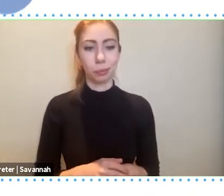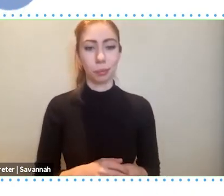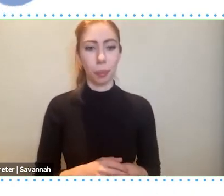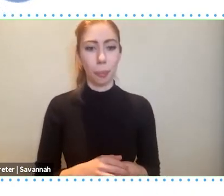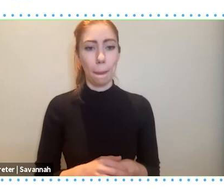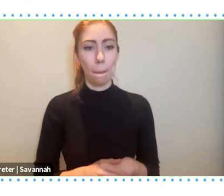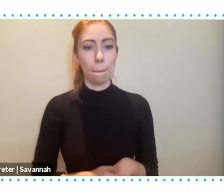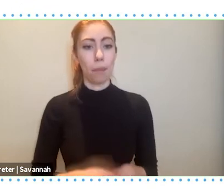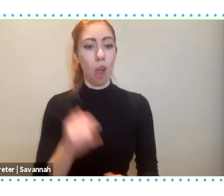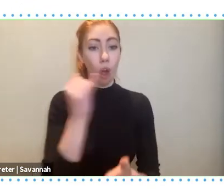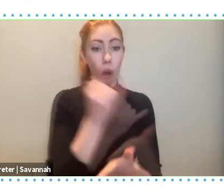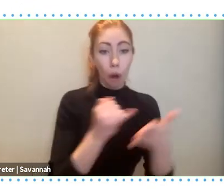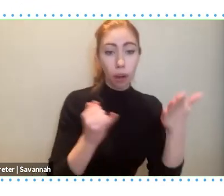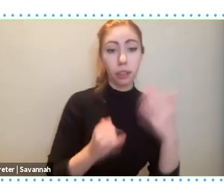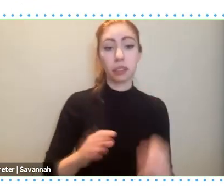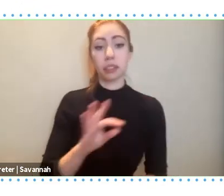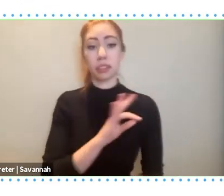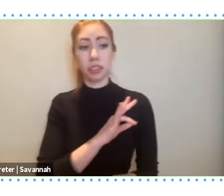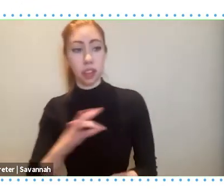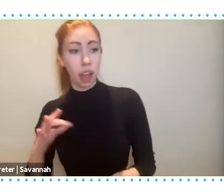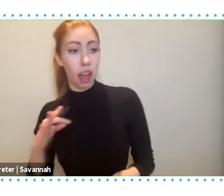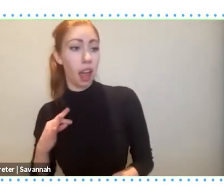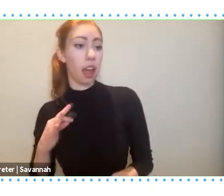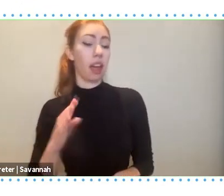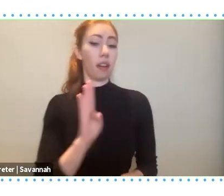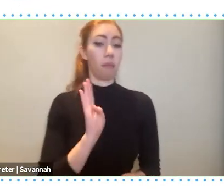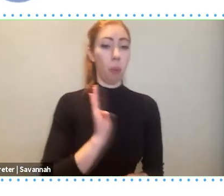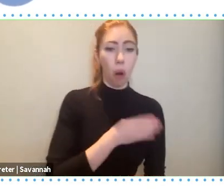arts organizations, staff members of arts organizations,